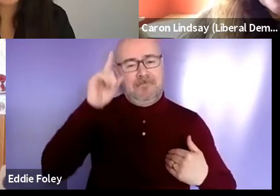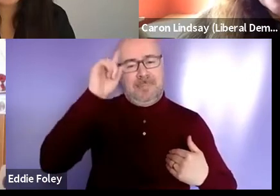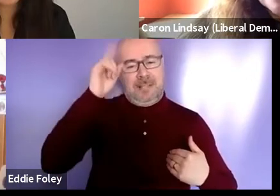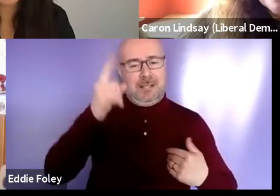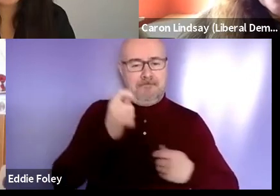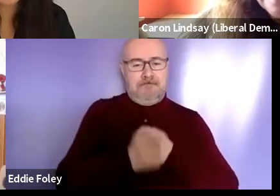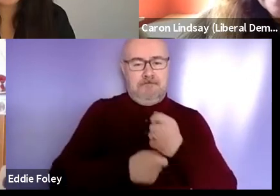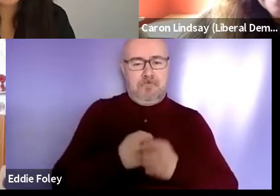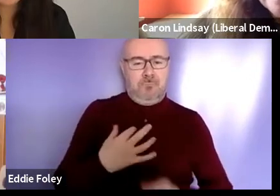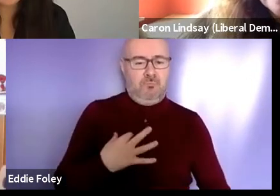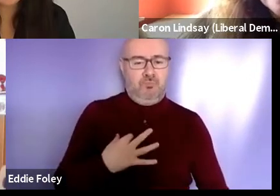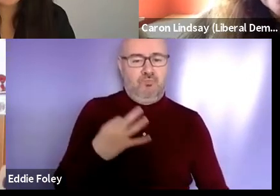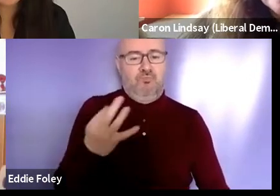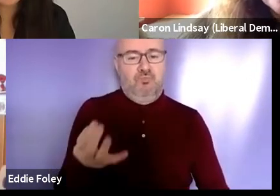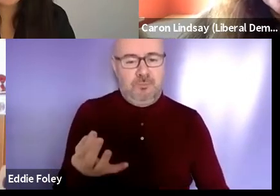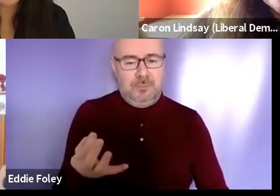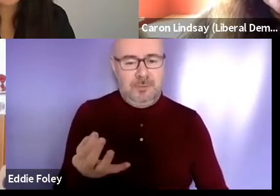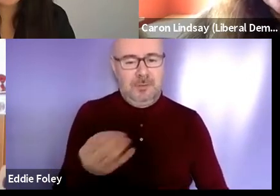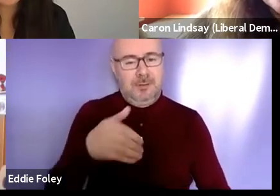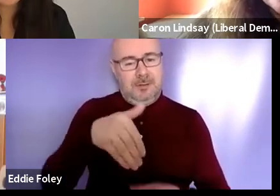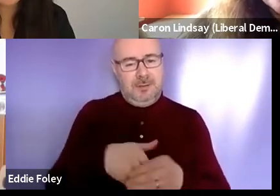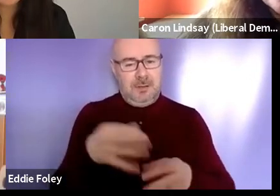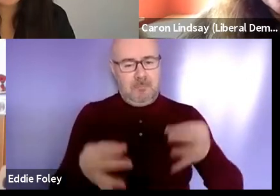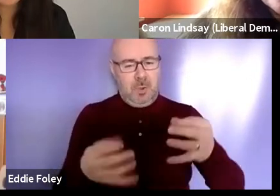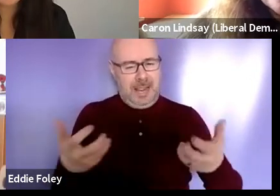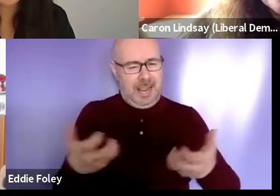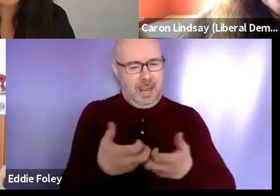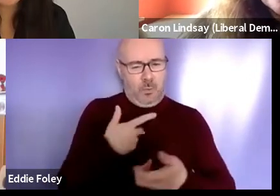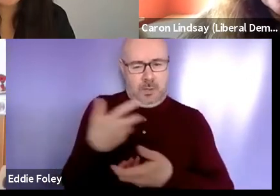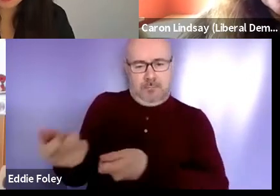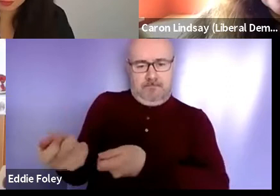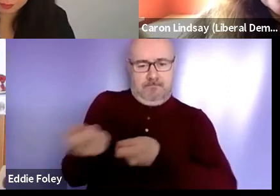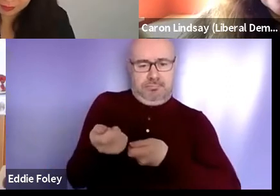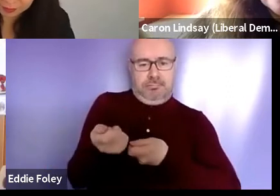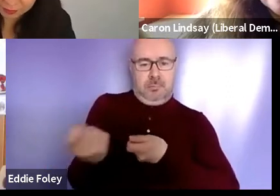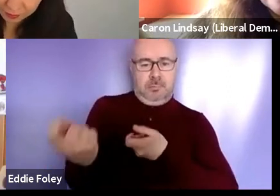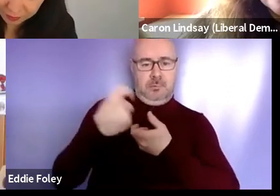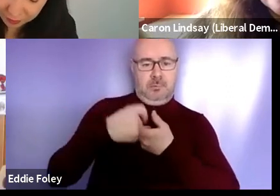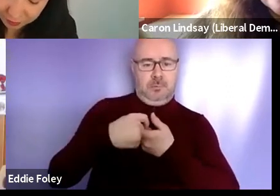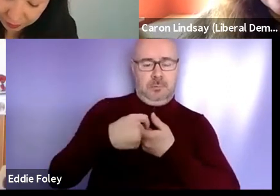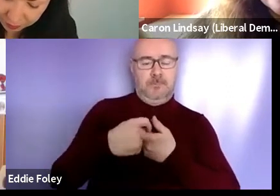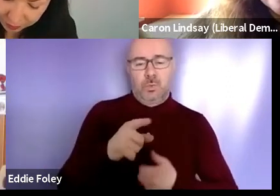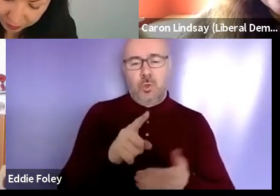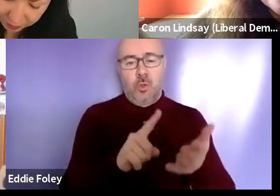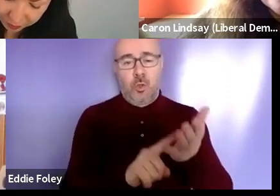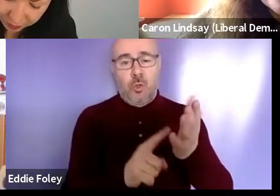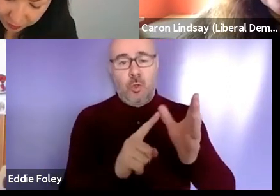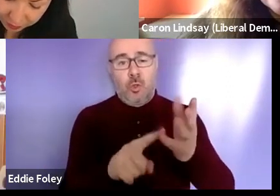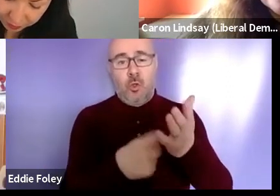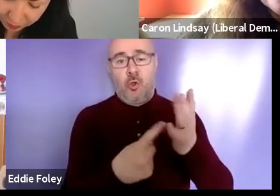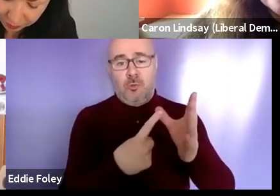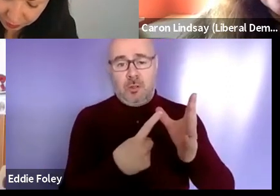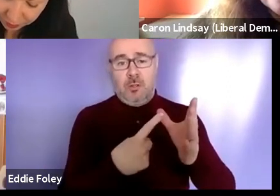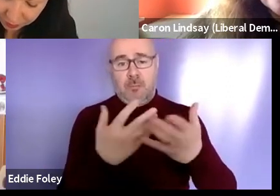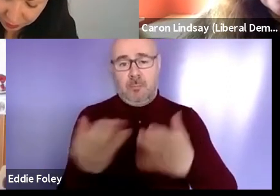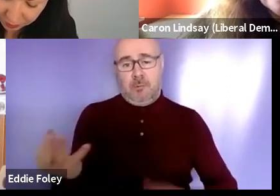reach those individuals? Here's a question from Laura Bilton, for instance, who's saying what work's being